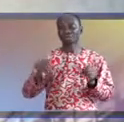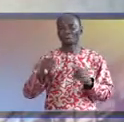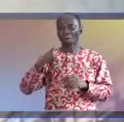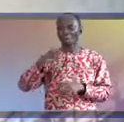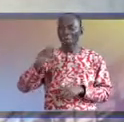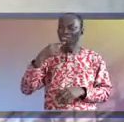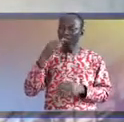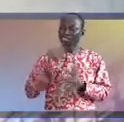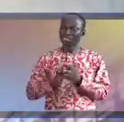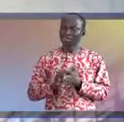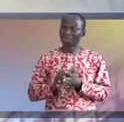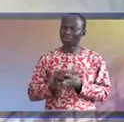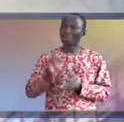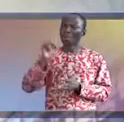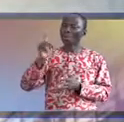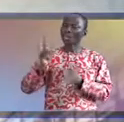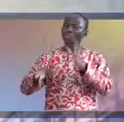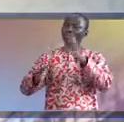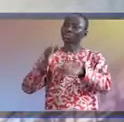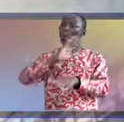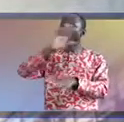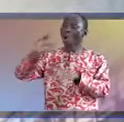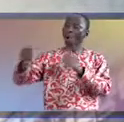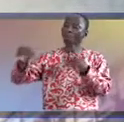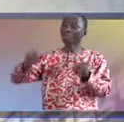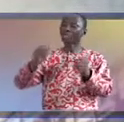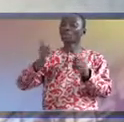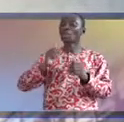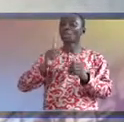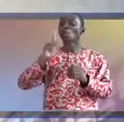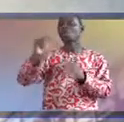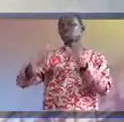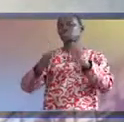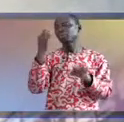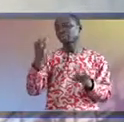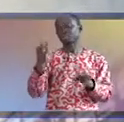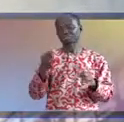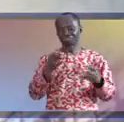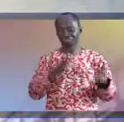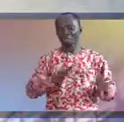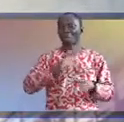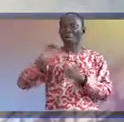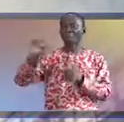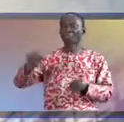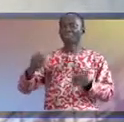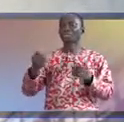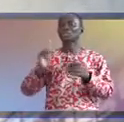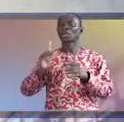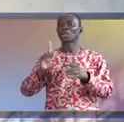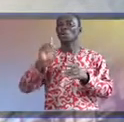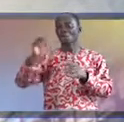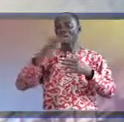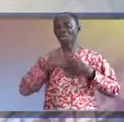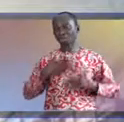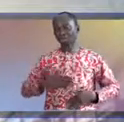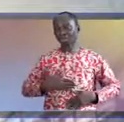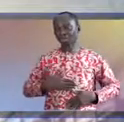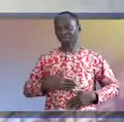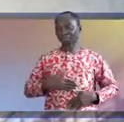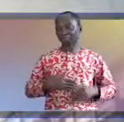Spirit, we were all baptized into one body. And the body, of course, in Ephesians